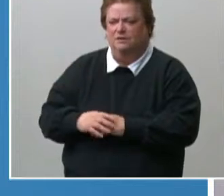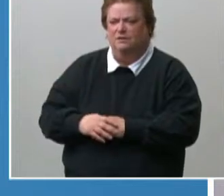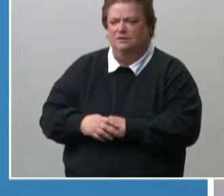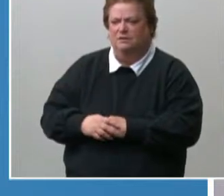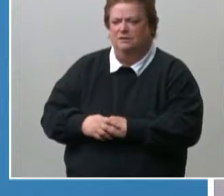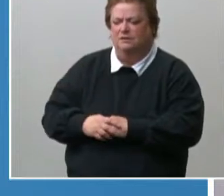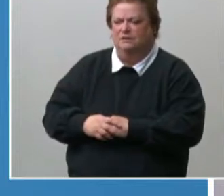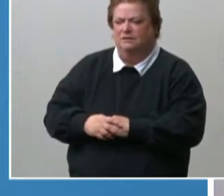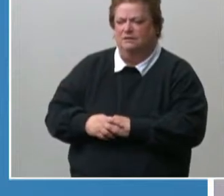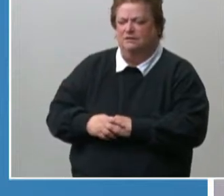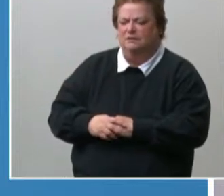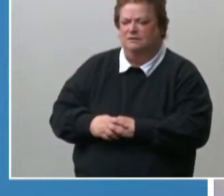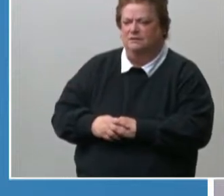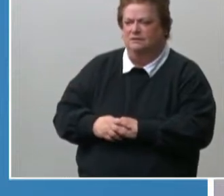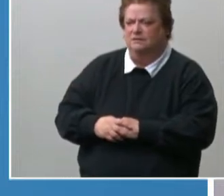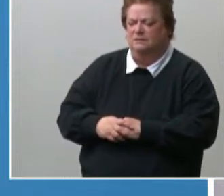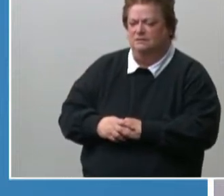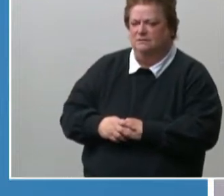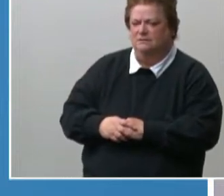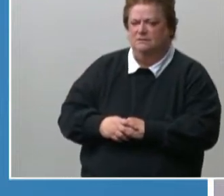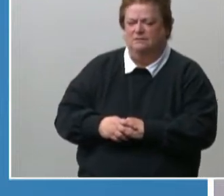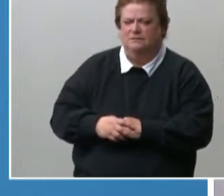city COVID-19 site.